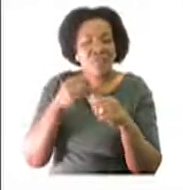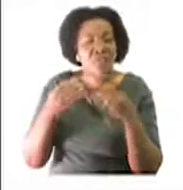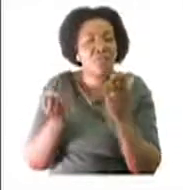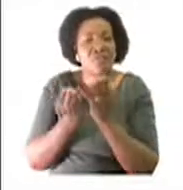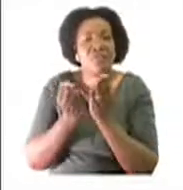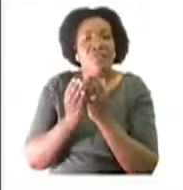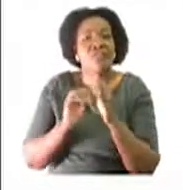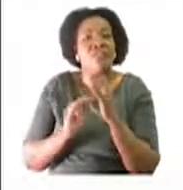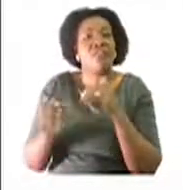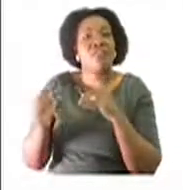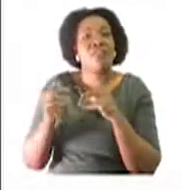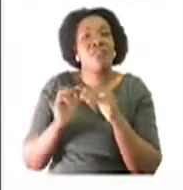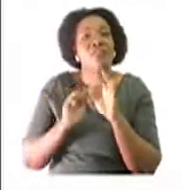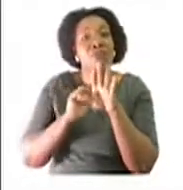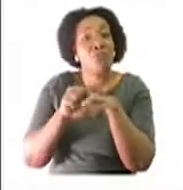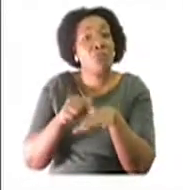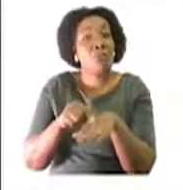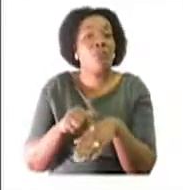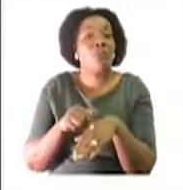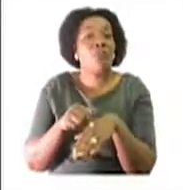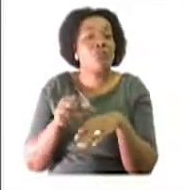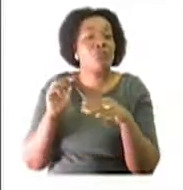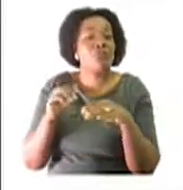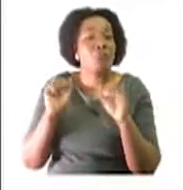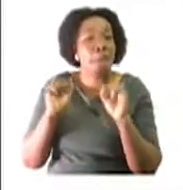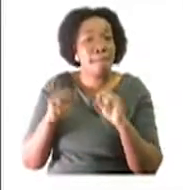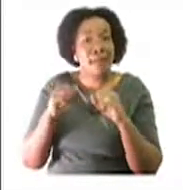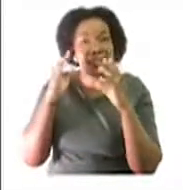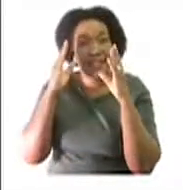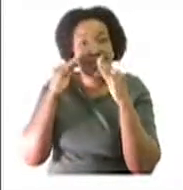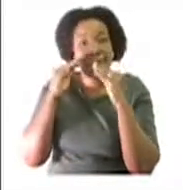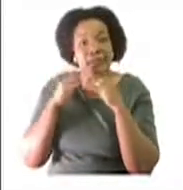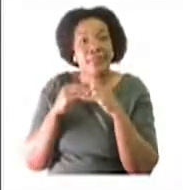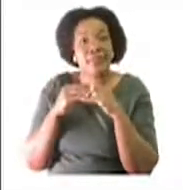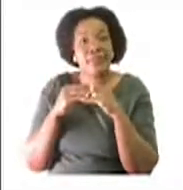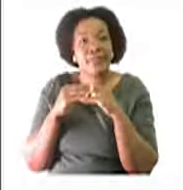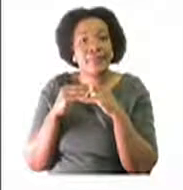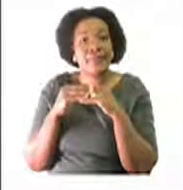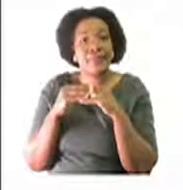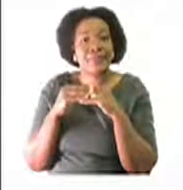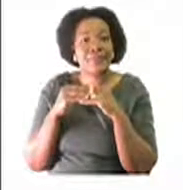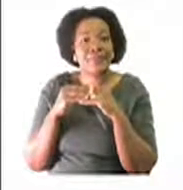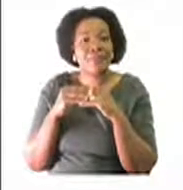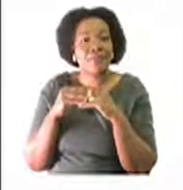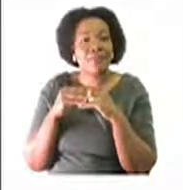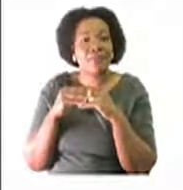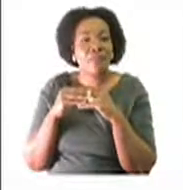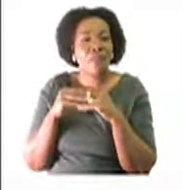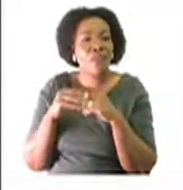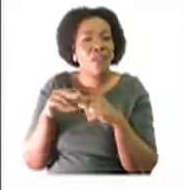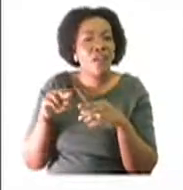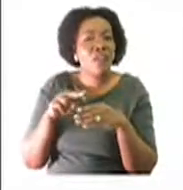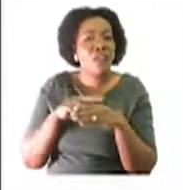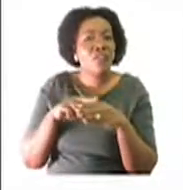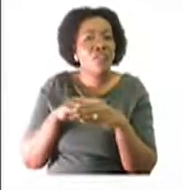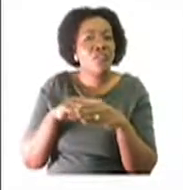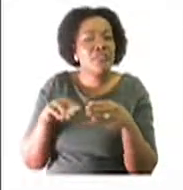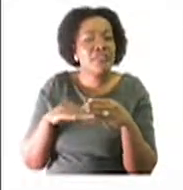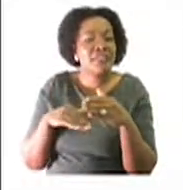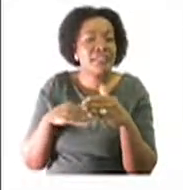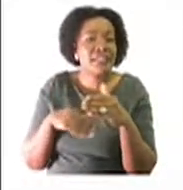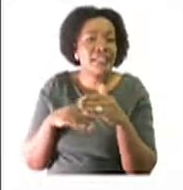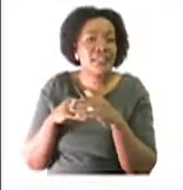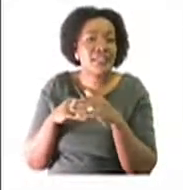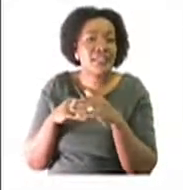must go to sleep. Now look at the instructions there below. Use the structure provided below and